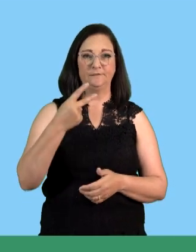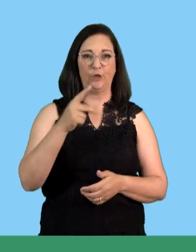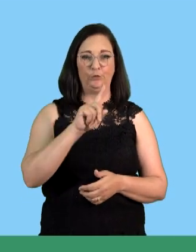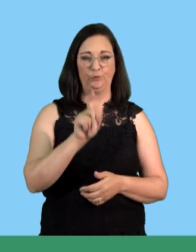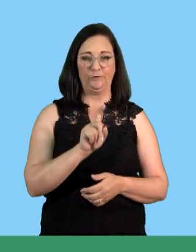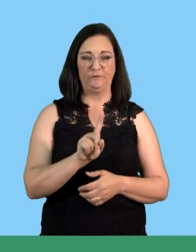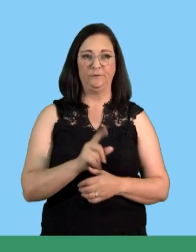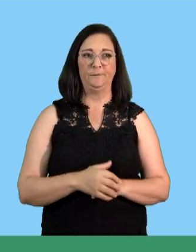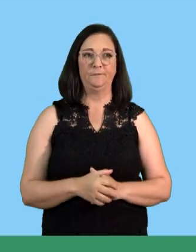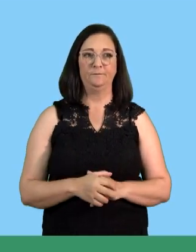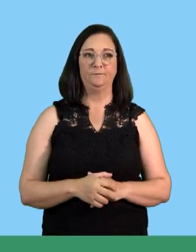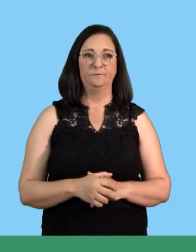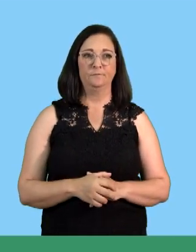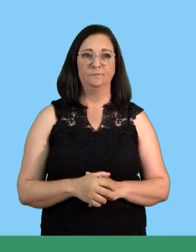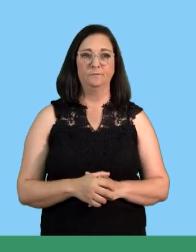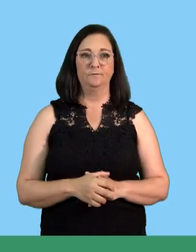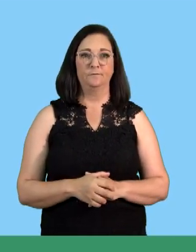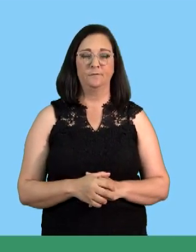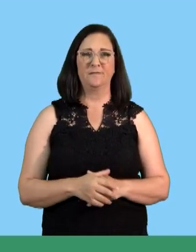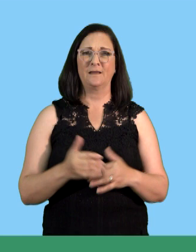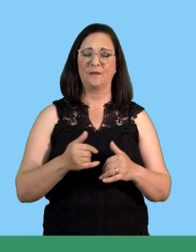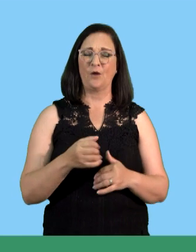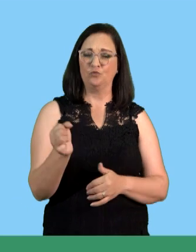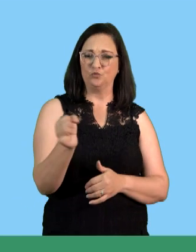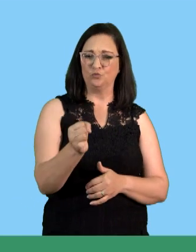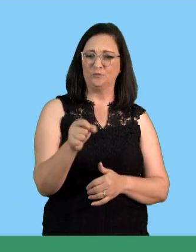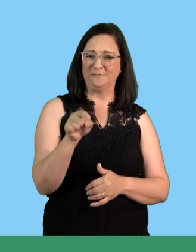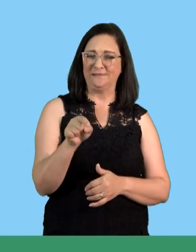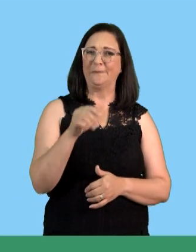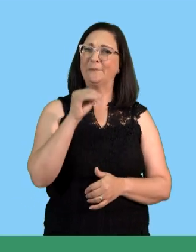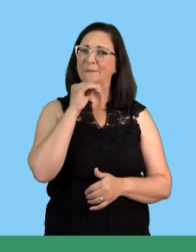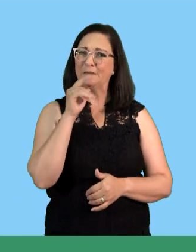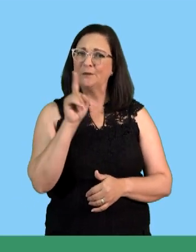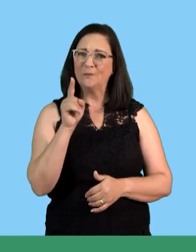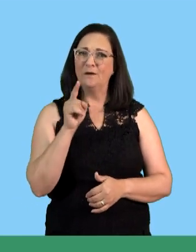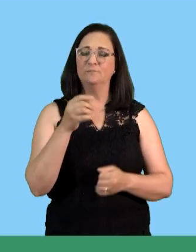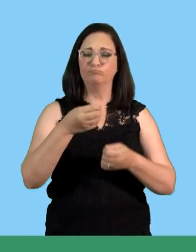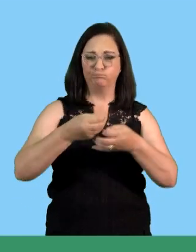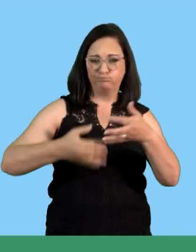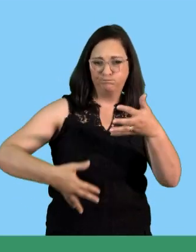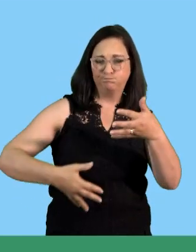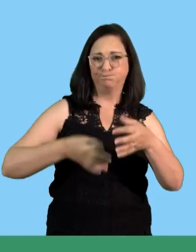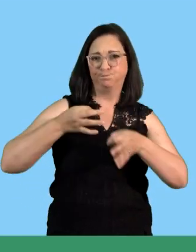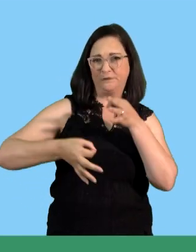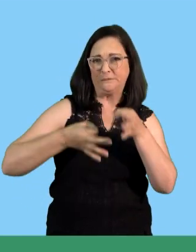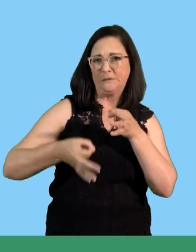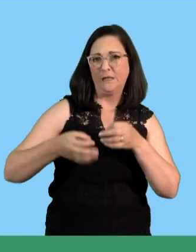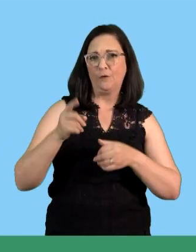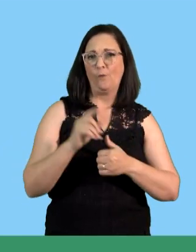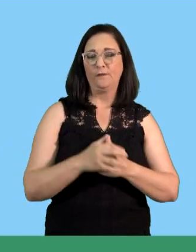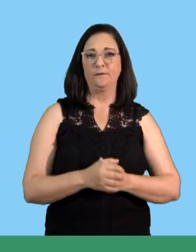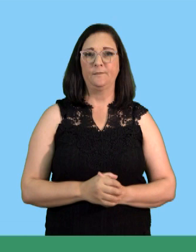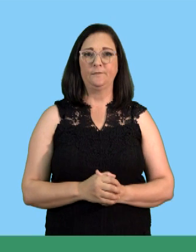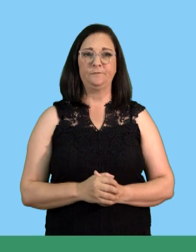question, which says elaborate on the meaning of recruitment. So when you elaborate, you are expanding on the definition of recruitment, which